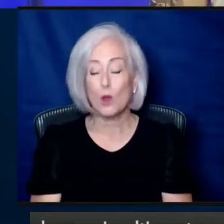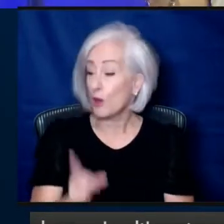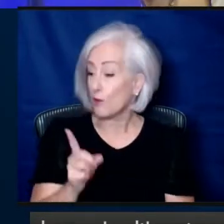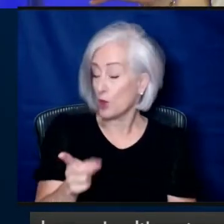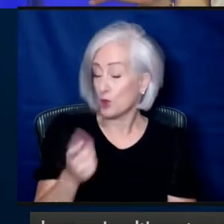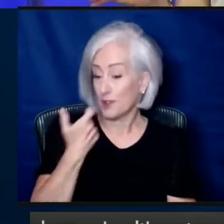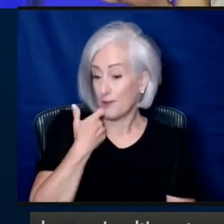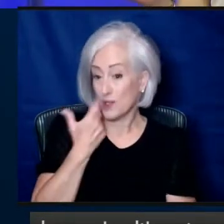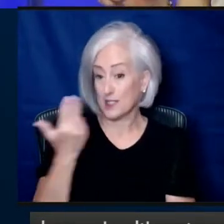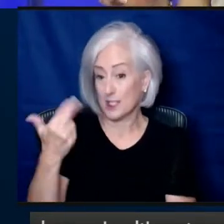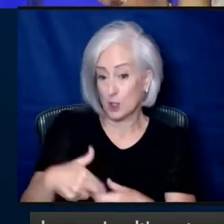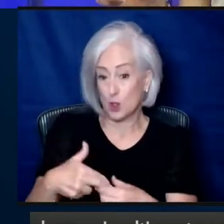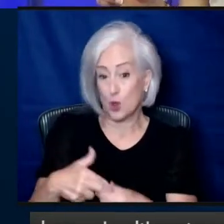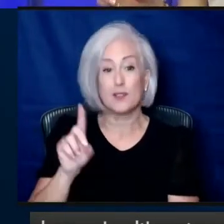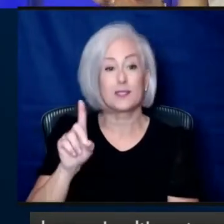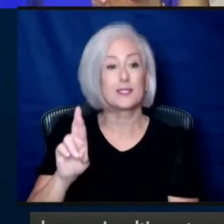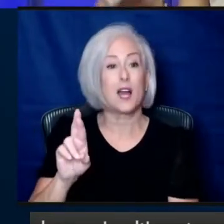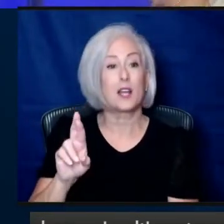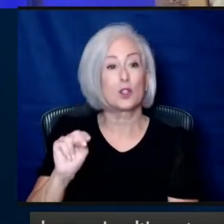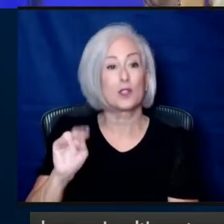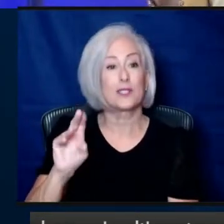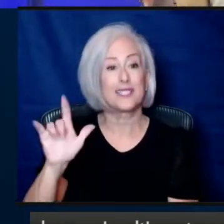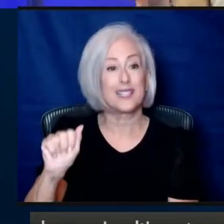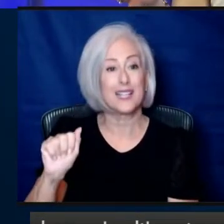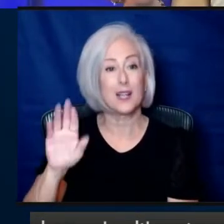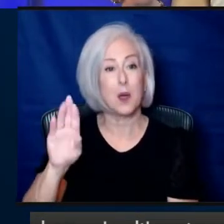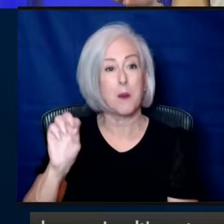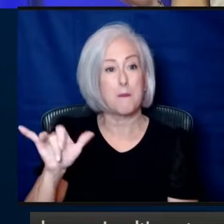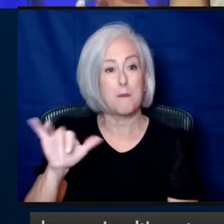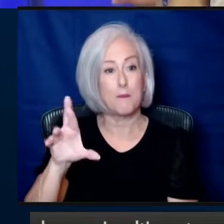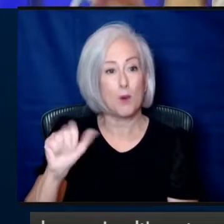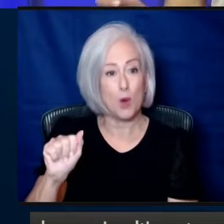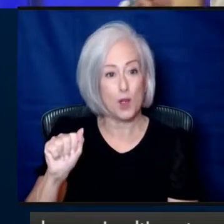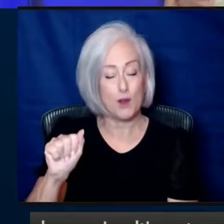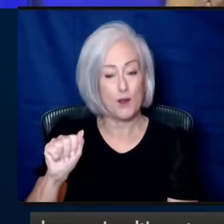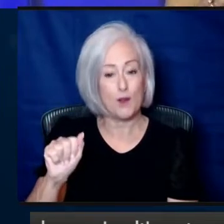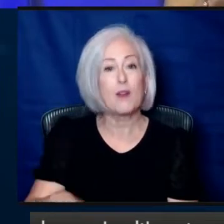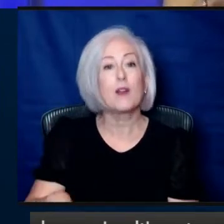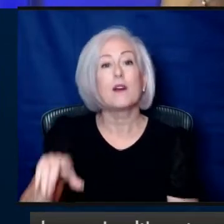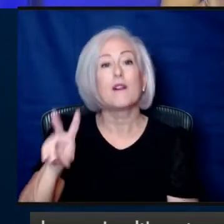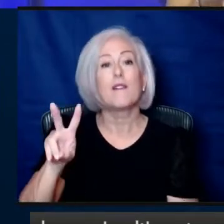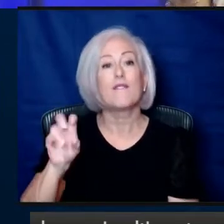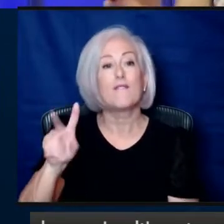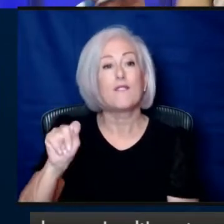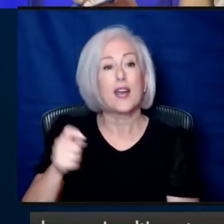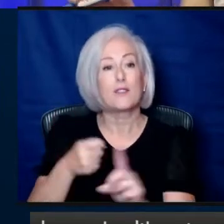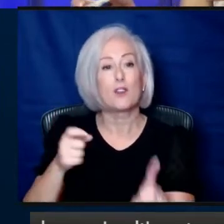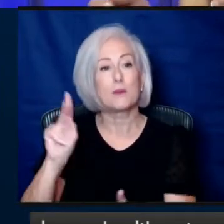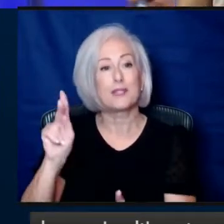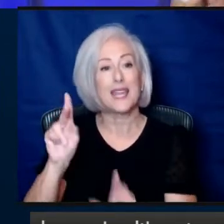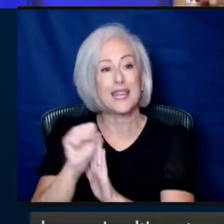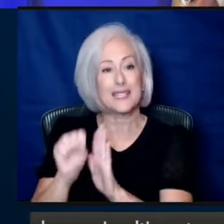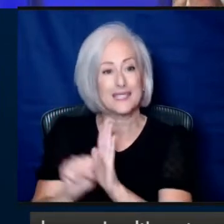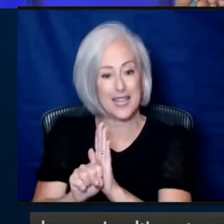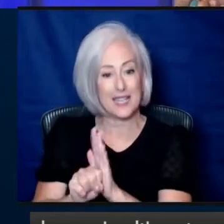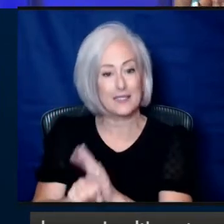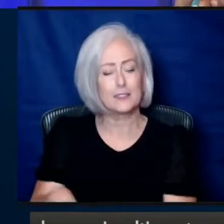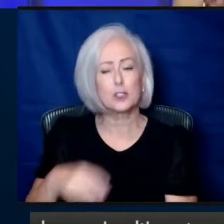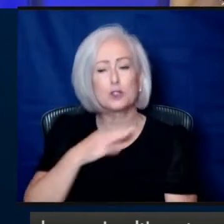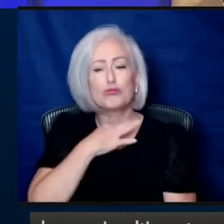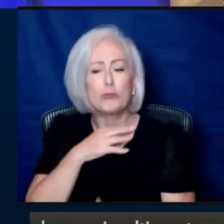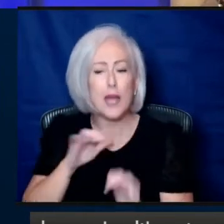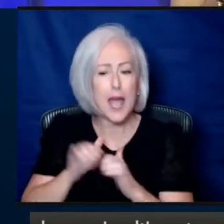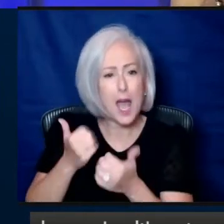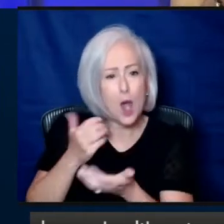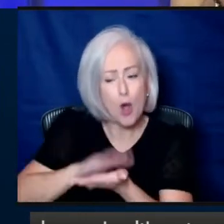Neela Boyer, a veterinarian at K-State. This all started with us trying to figure out how often we should wash our dog bowls with hot soap and water. So